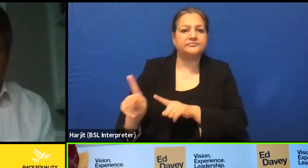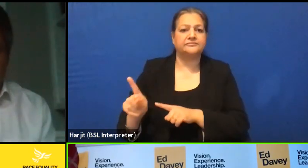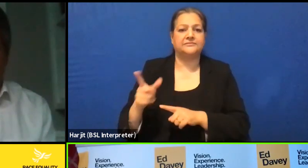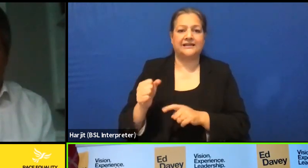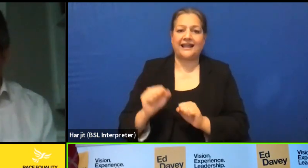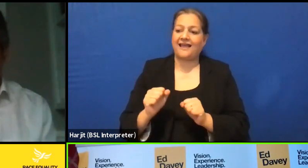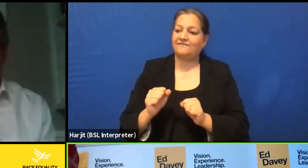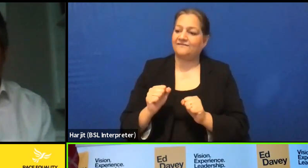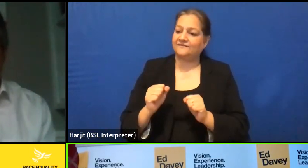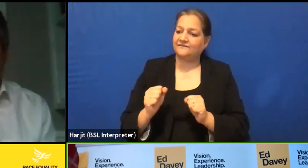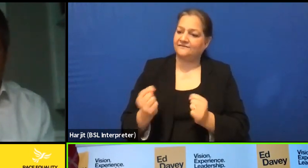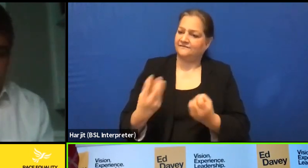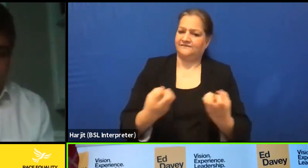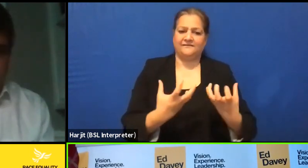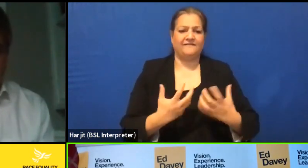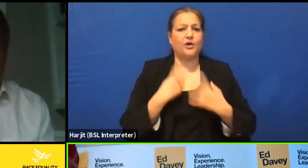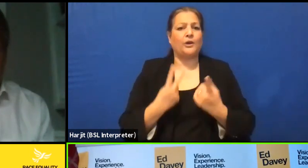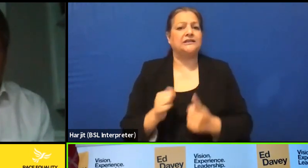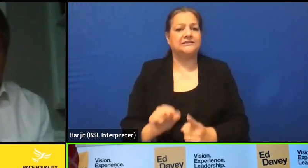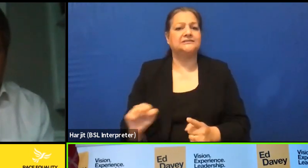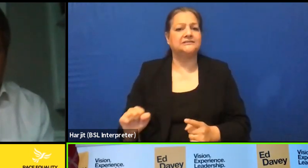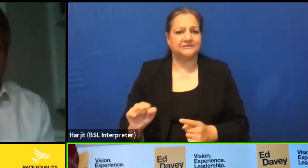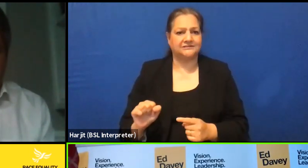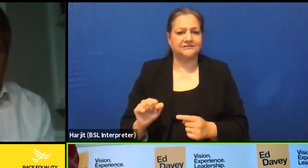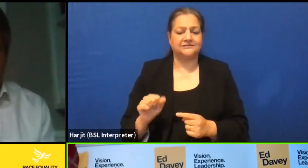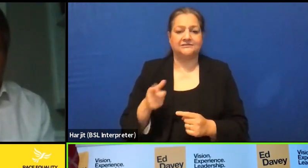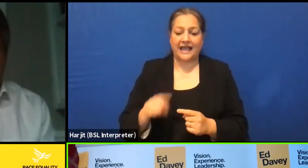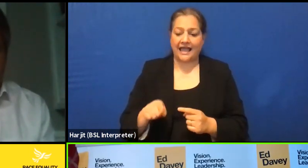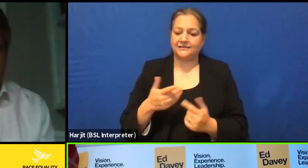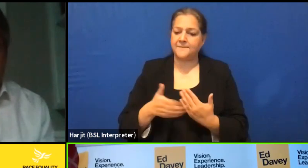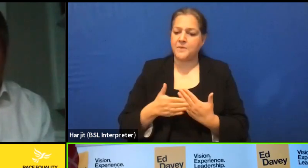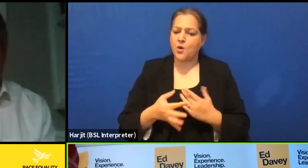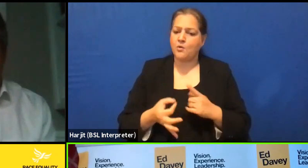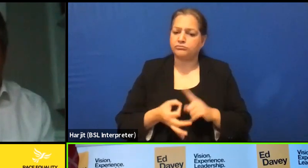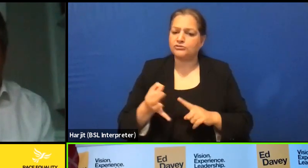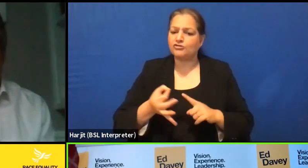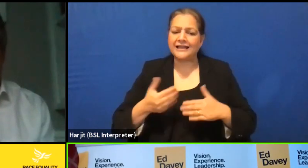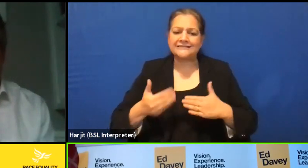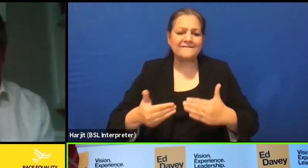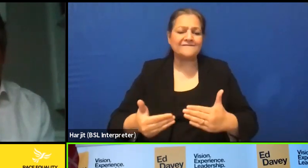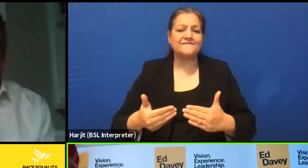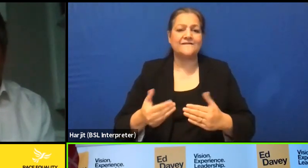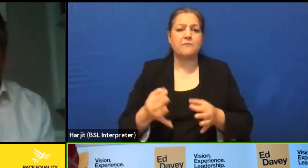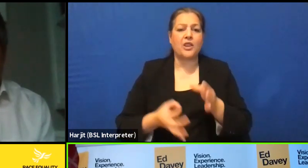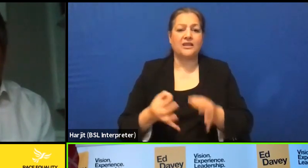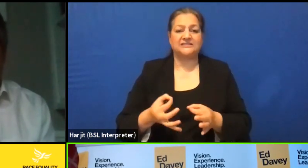be unlock the progressive politics, which has held back this agenda in our country for too long.